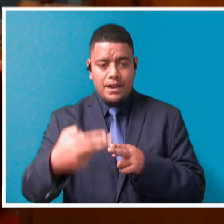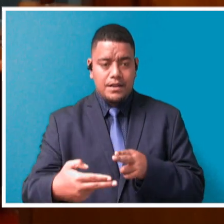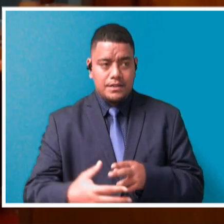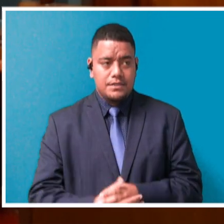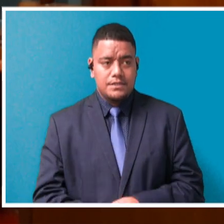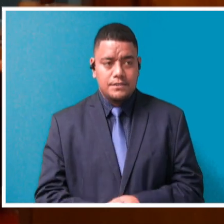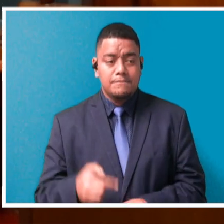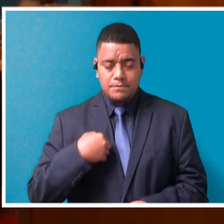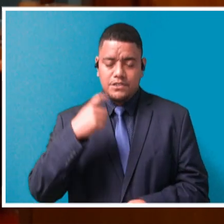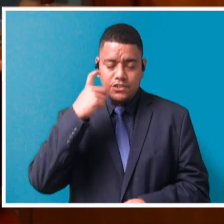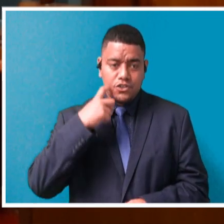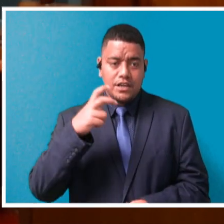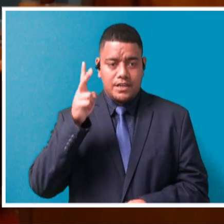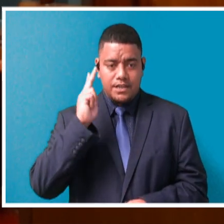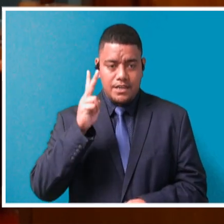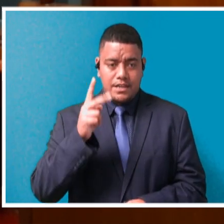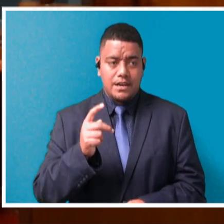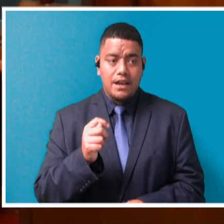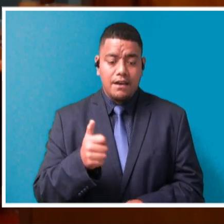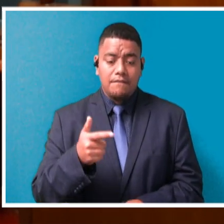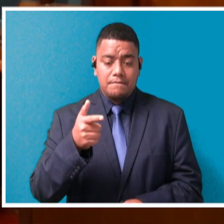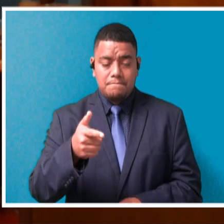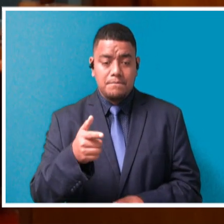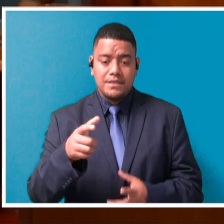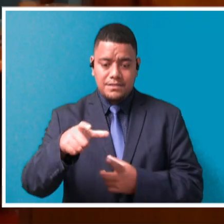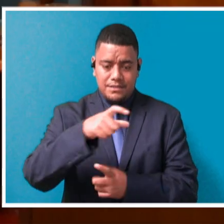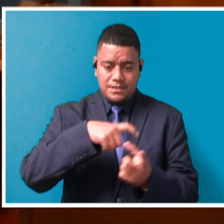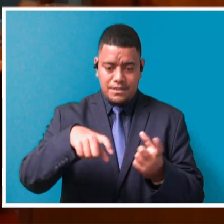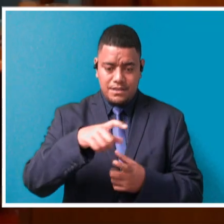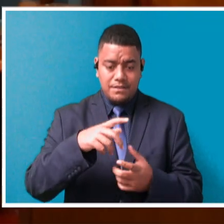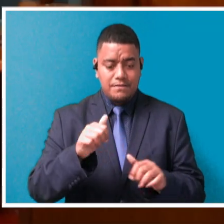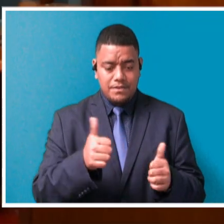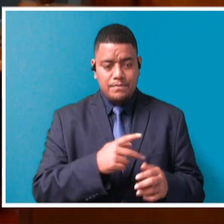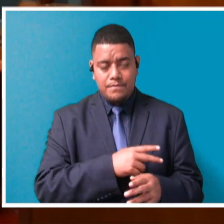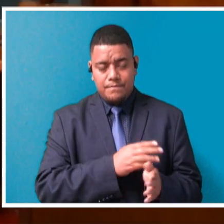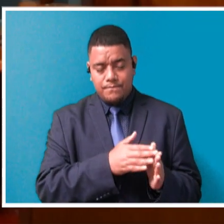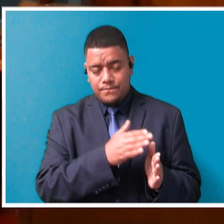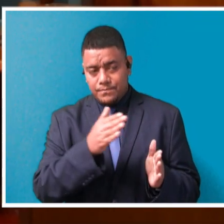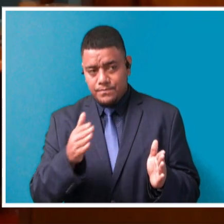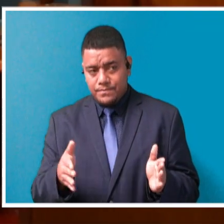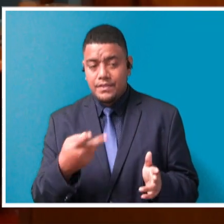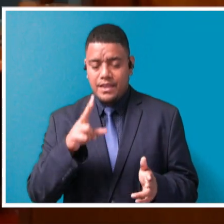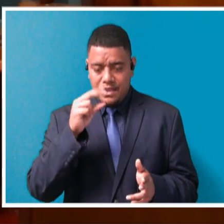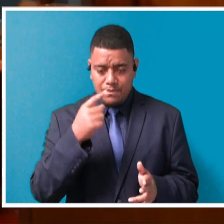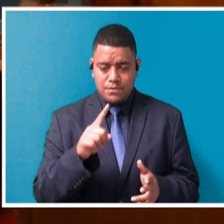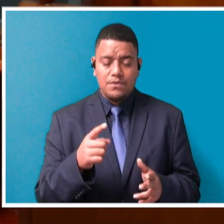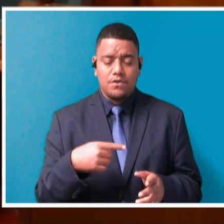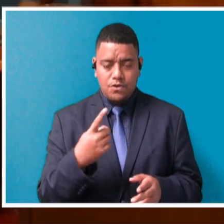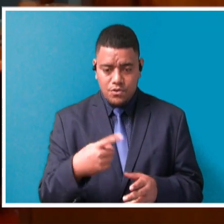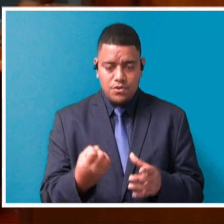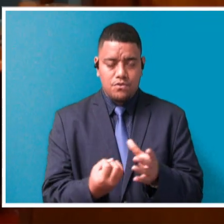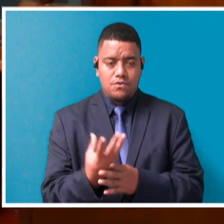So I tried again after the cycle, and was able to keep up with